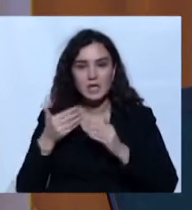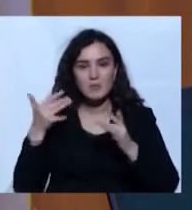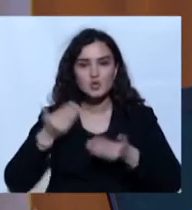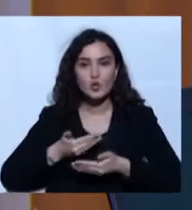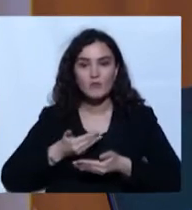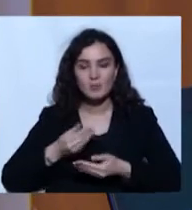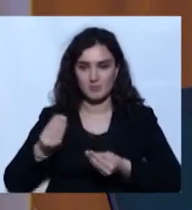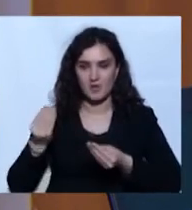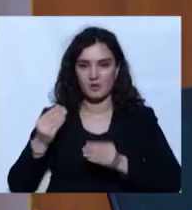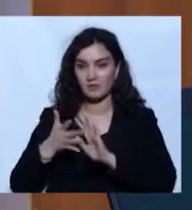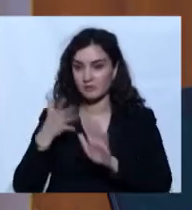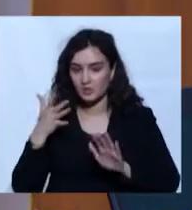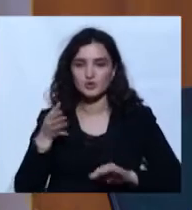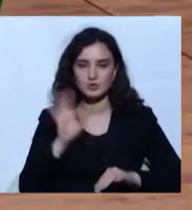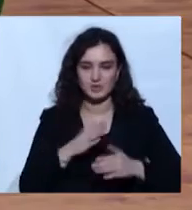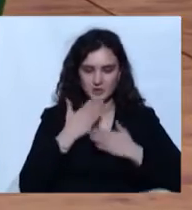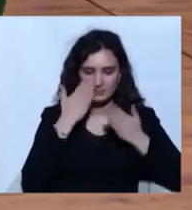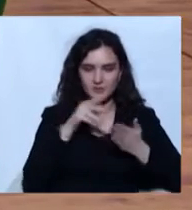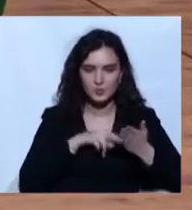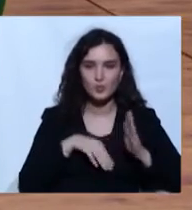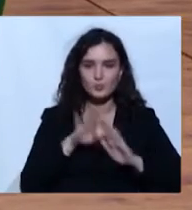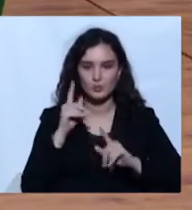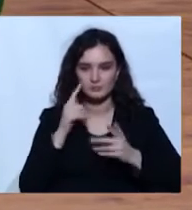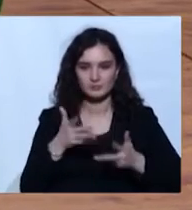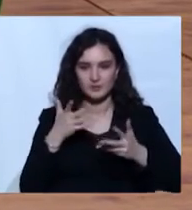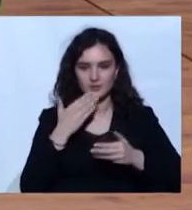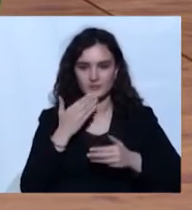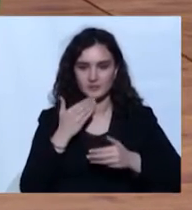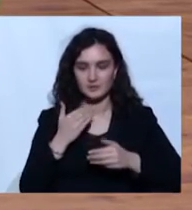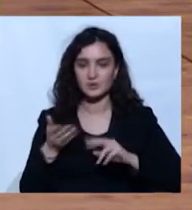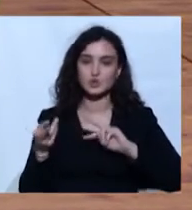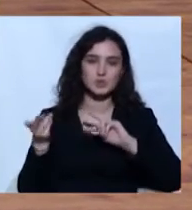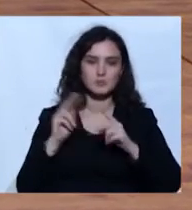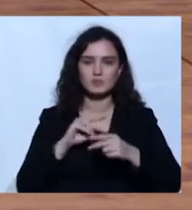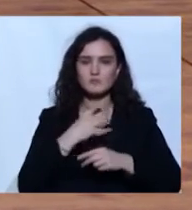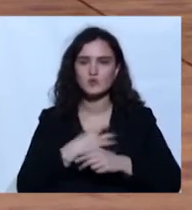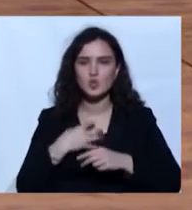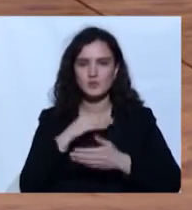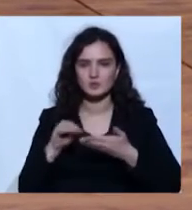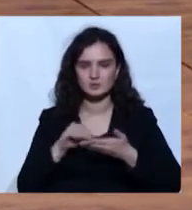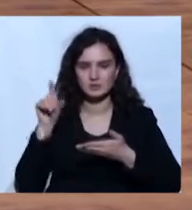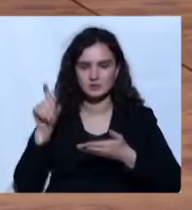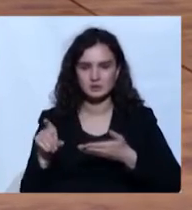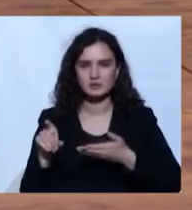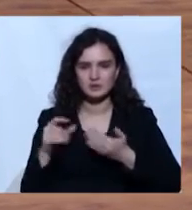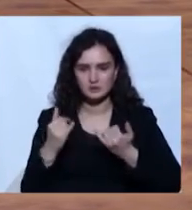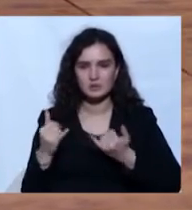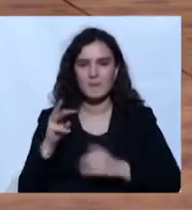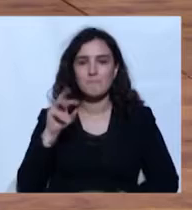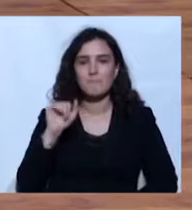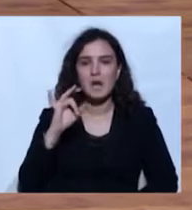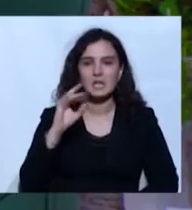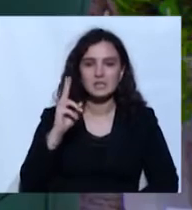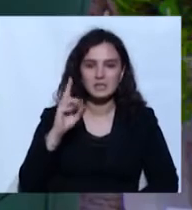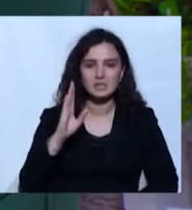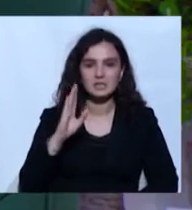better picture of the book. Absolutely, very well said. So let's get into our specific author of the